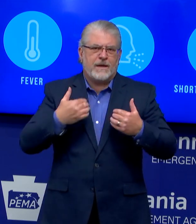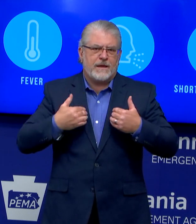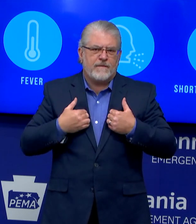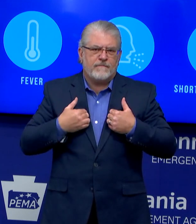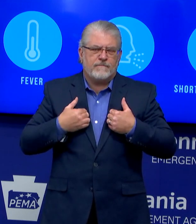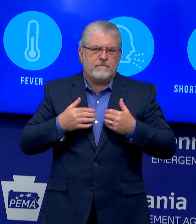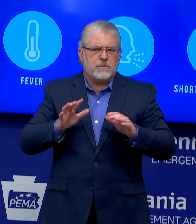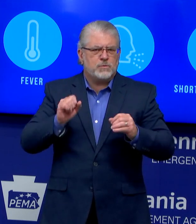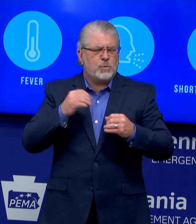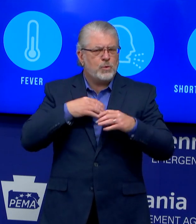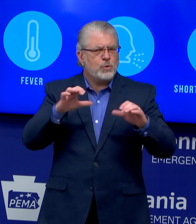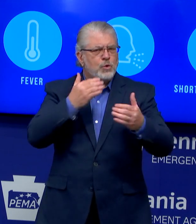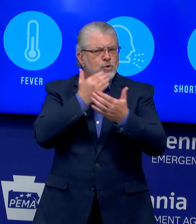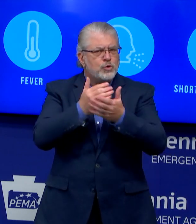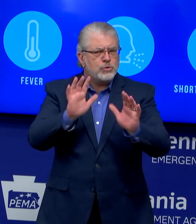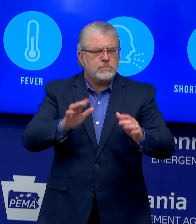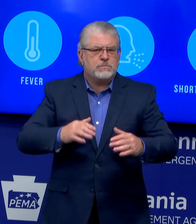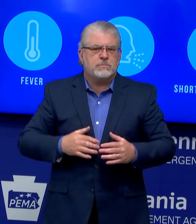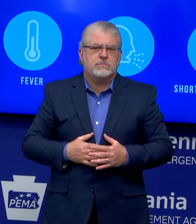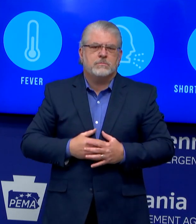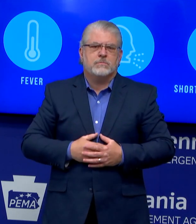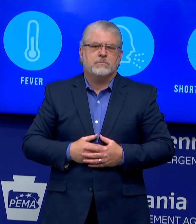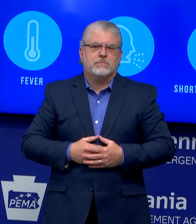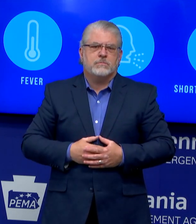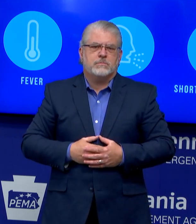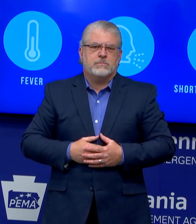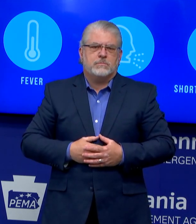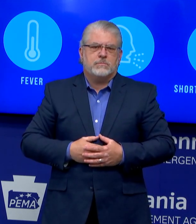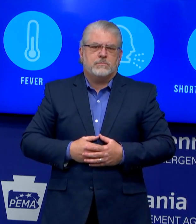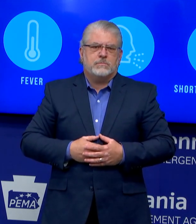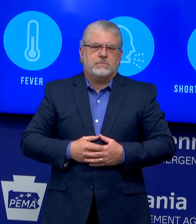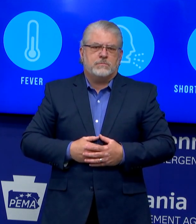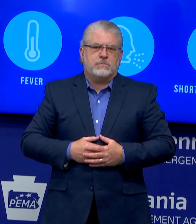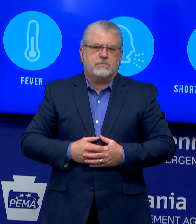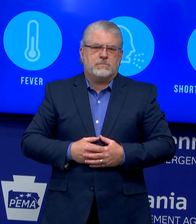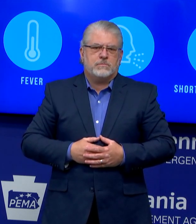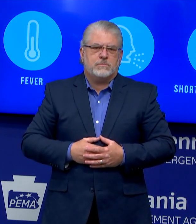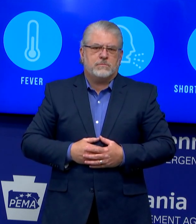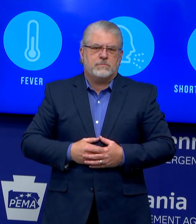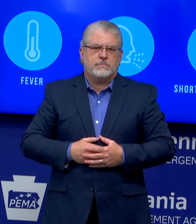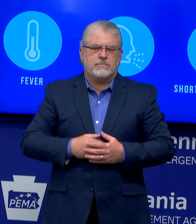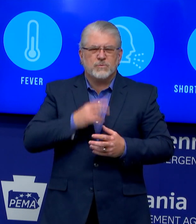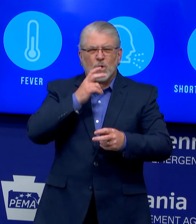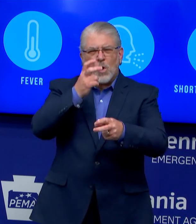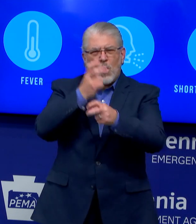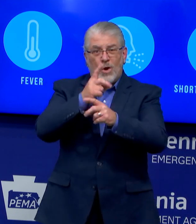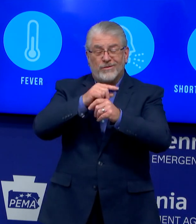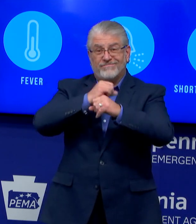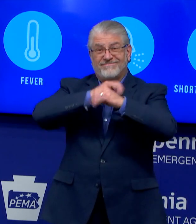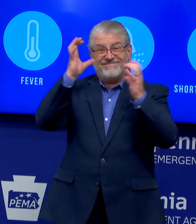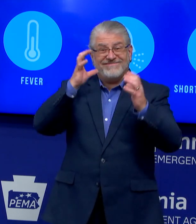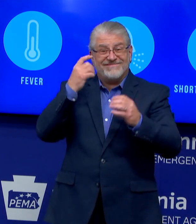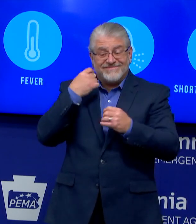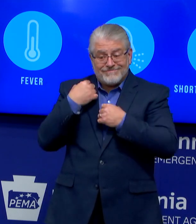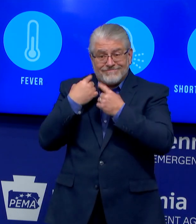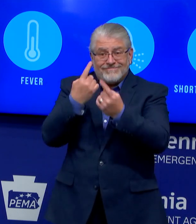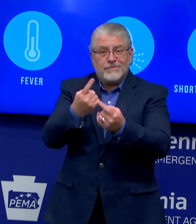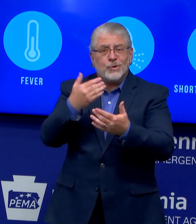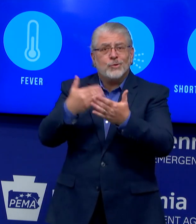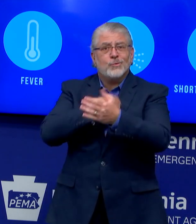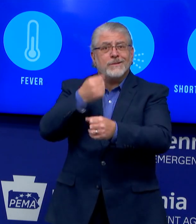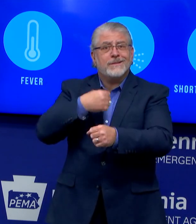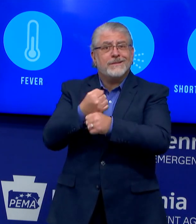You know, it's hard to imagine that it was just New Year's Eve when we heard about the first reports